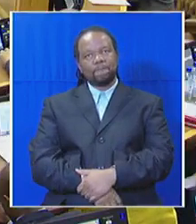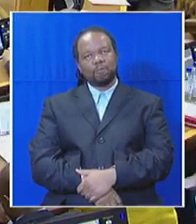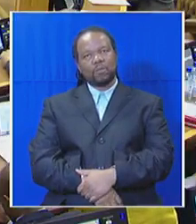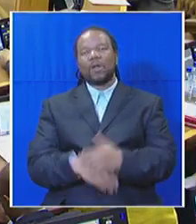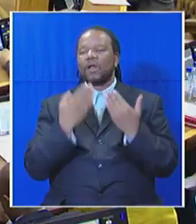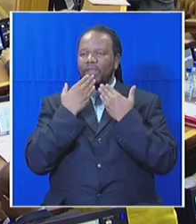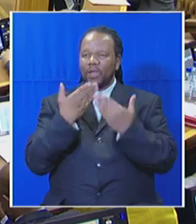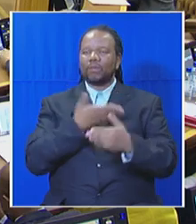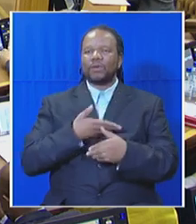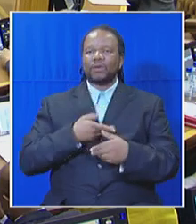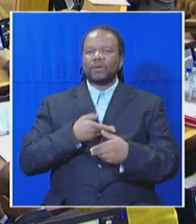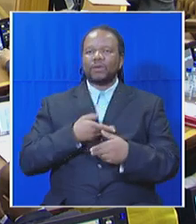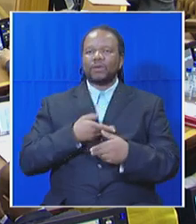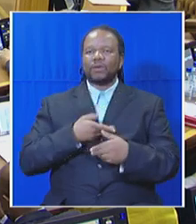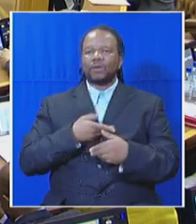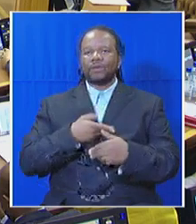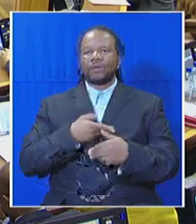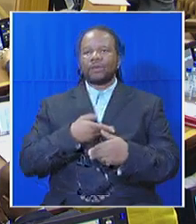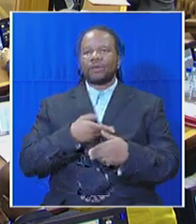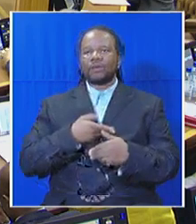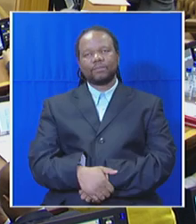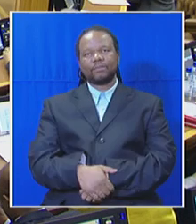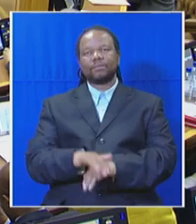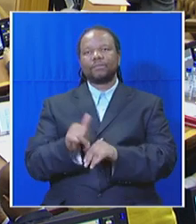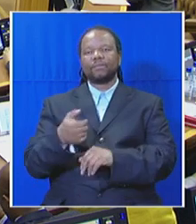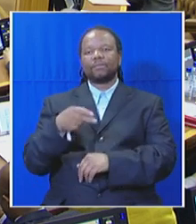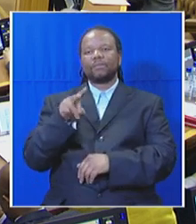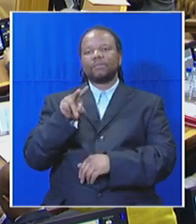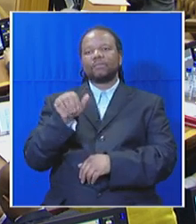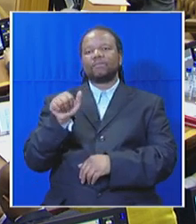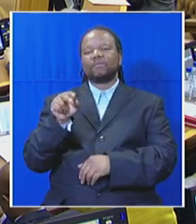Thank you, Madam Chair. The Honorable Ruyen.